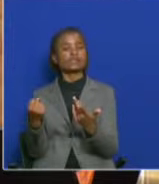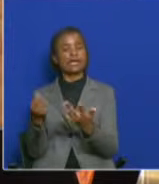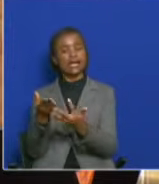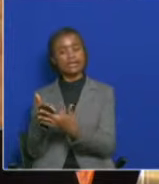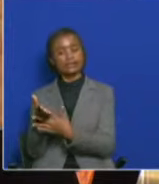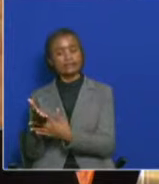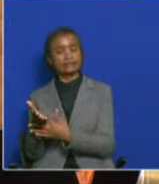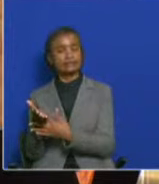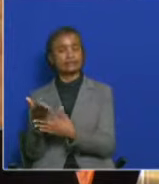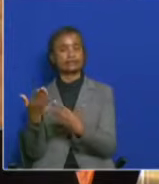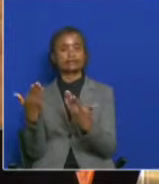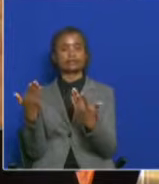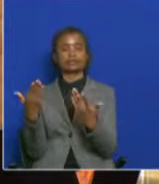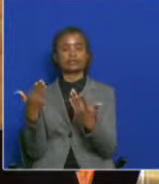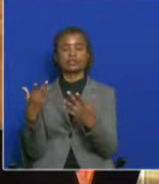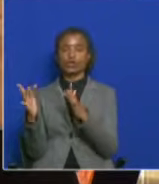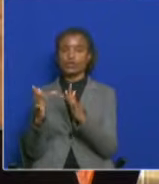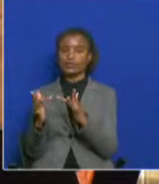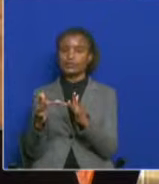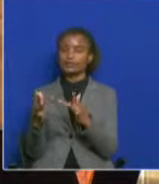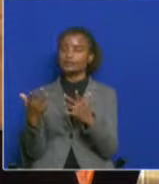businessman.